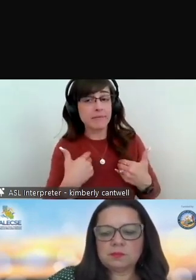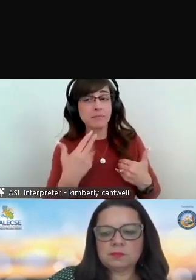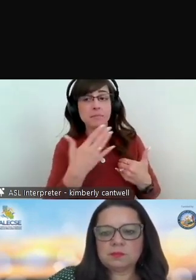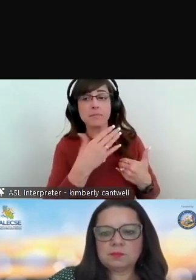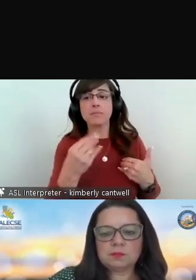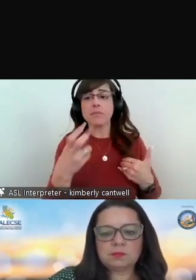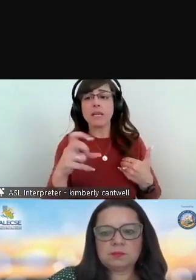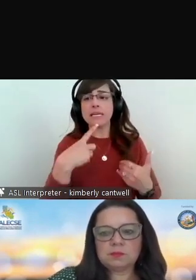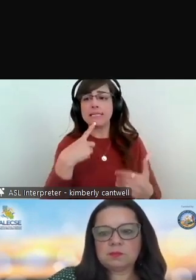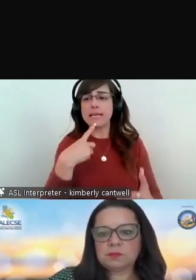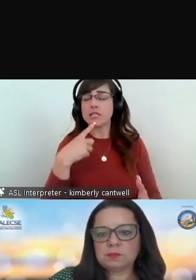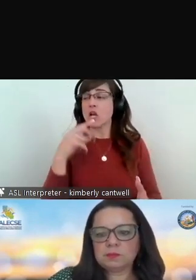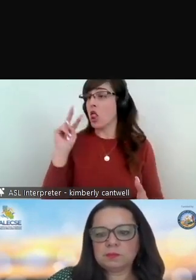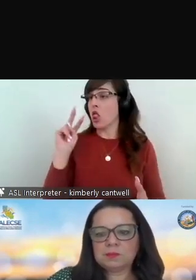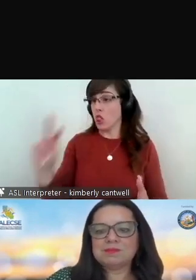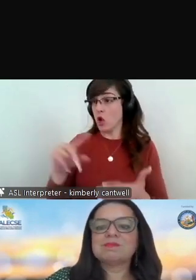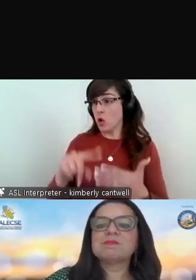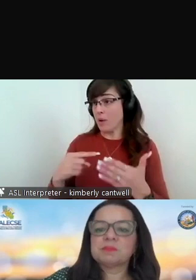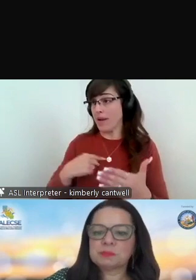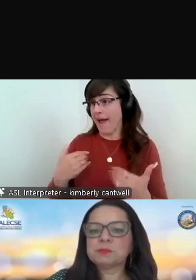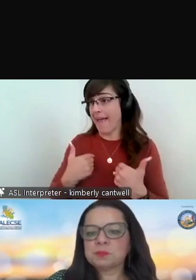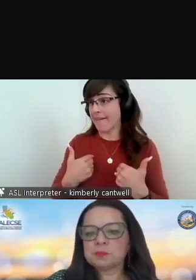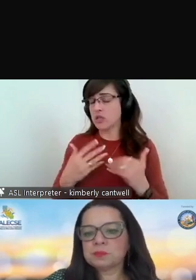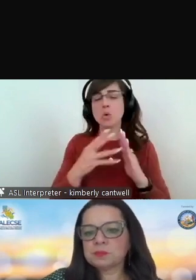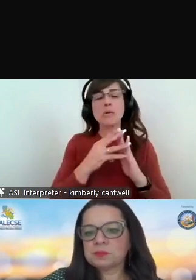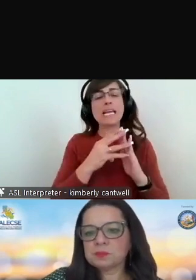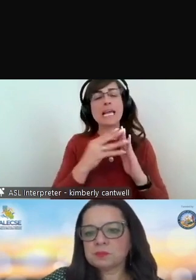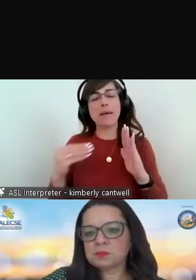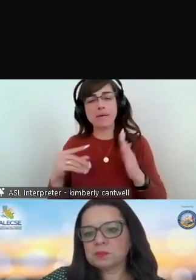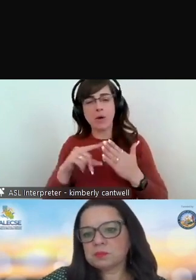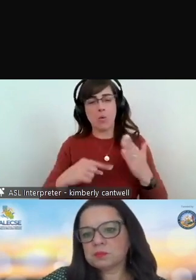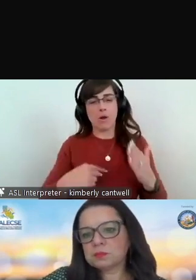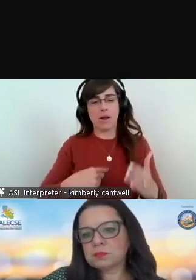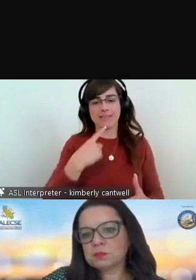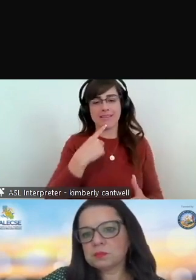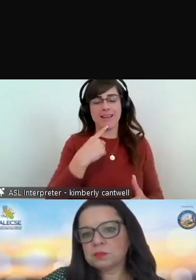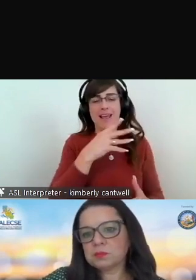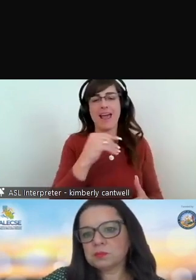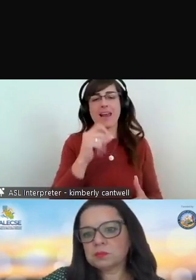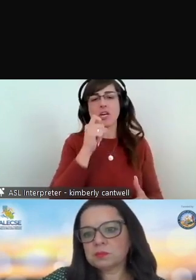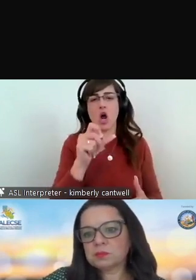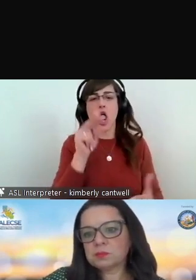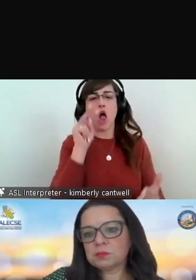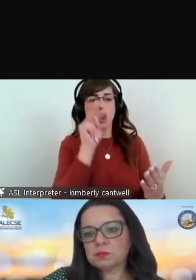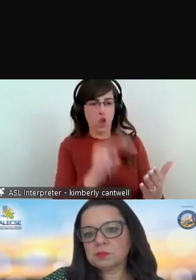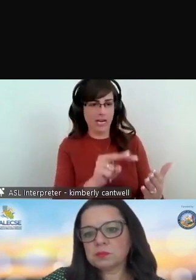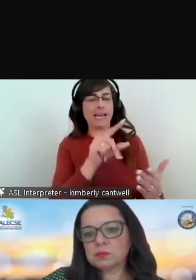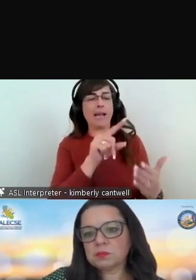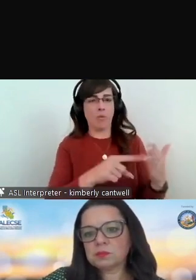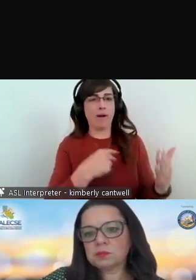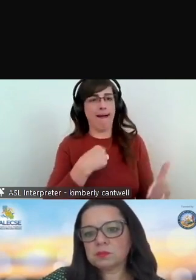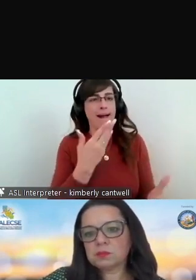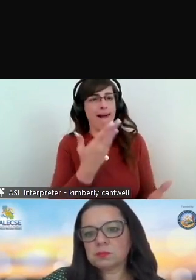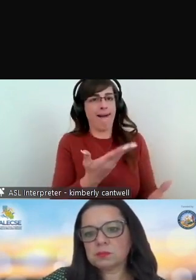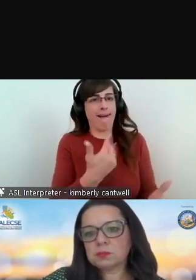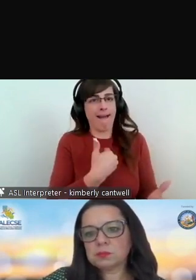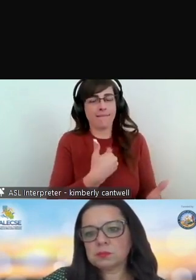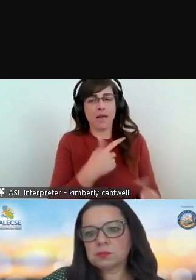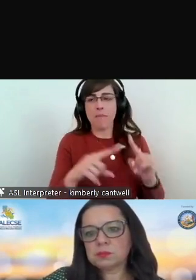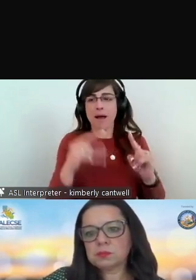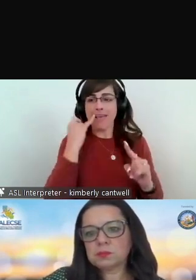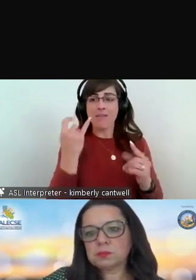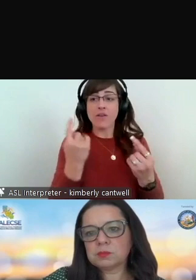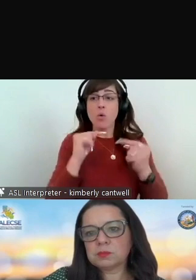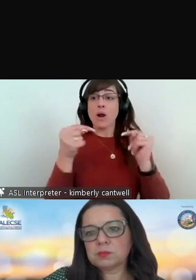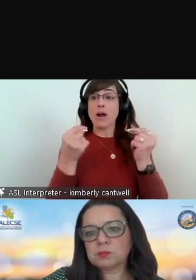he says, look what I have. So he's imitating what I'm saying rather than looking what I have at what I have. But then when